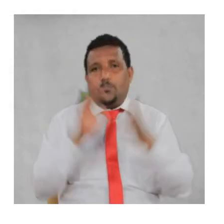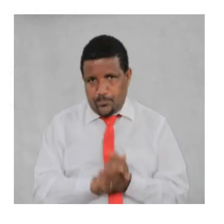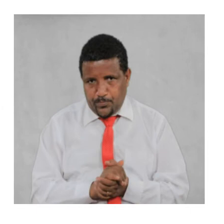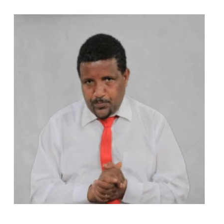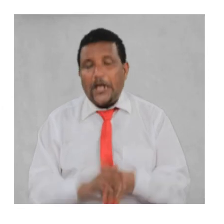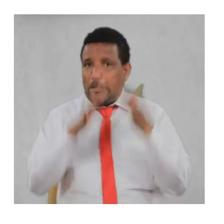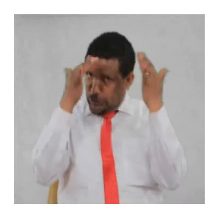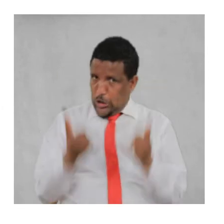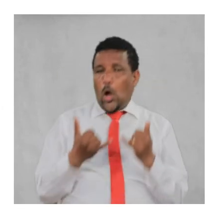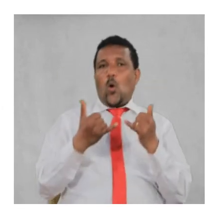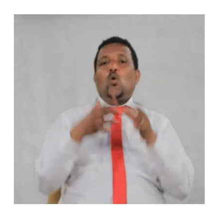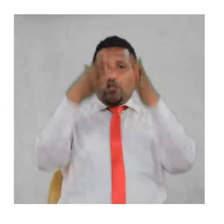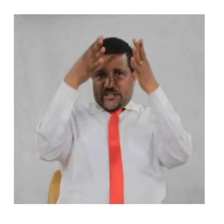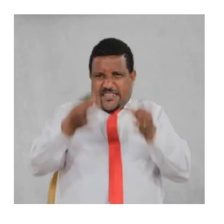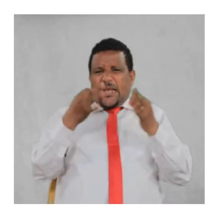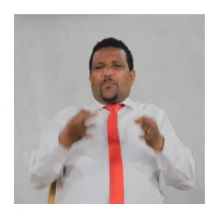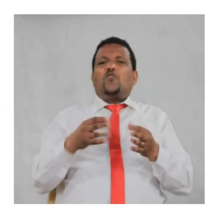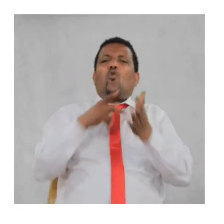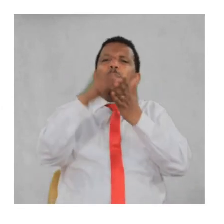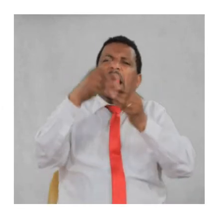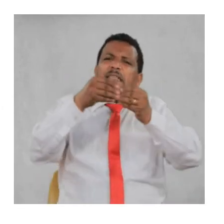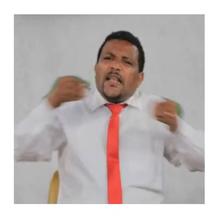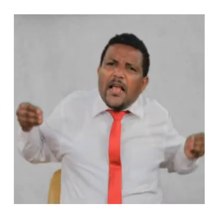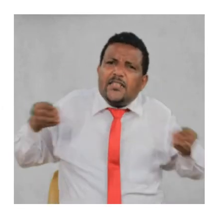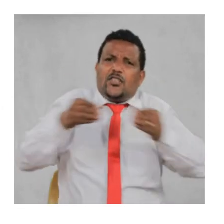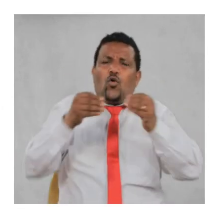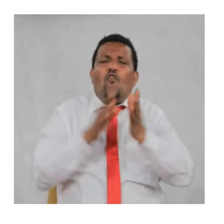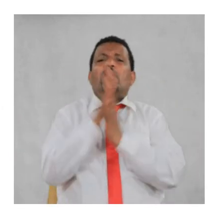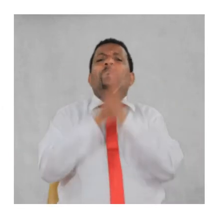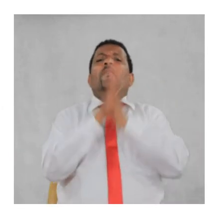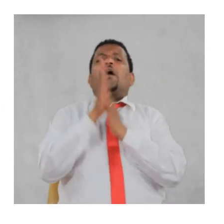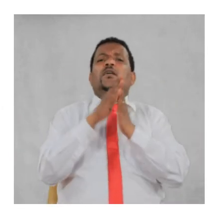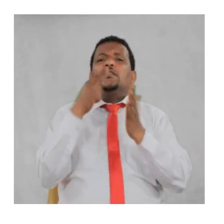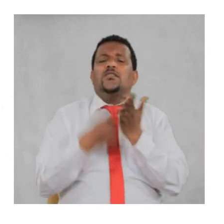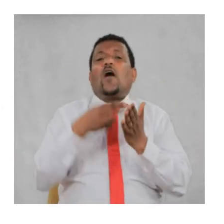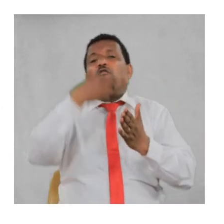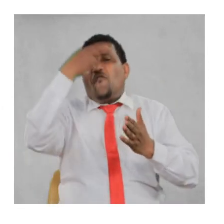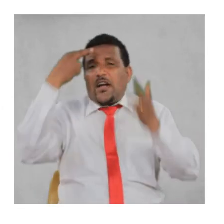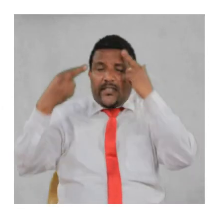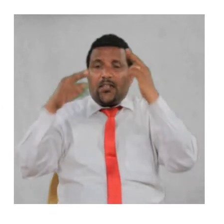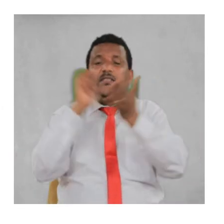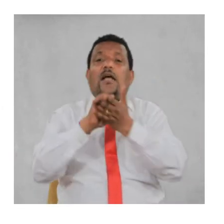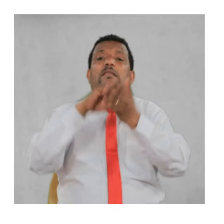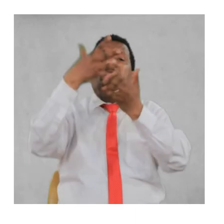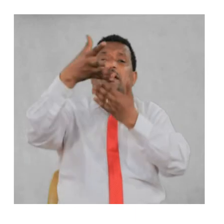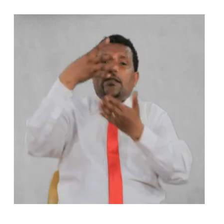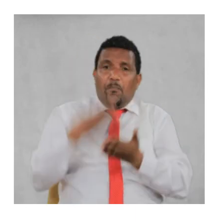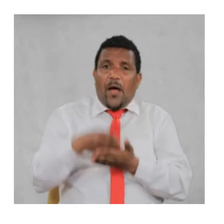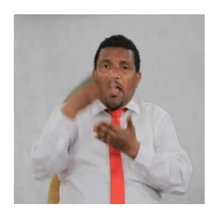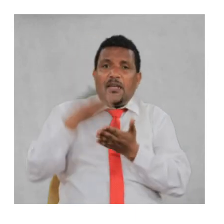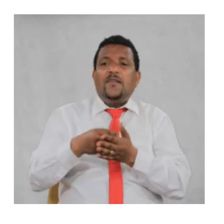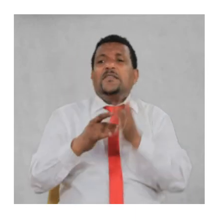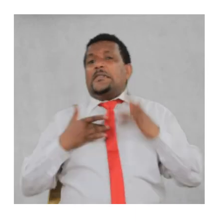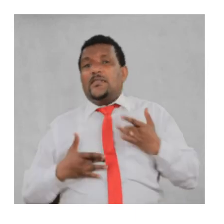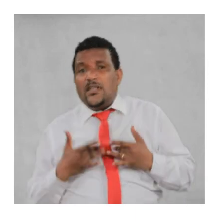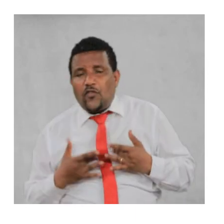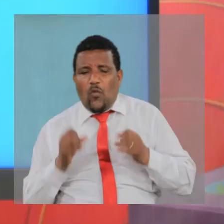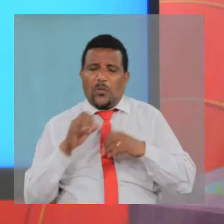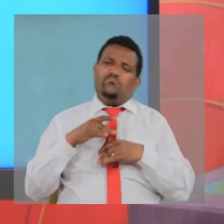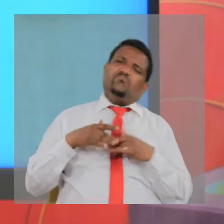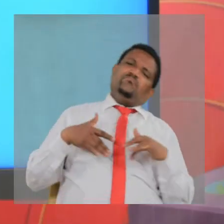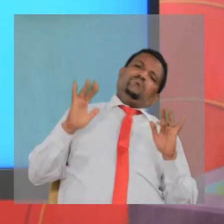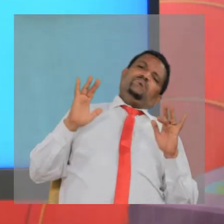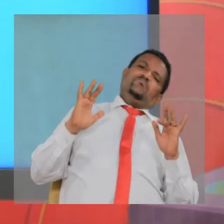Now let's see the determinants of price elasticity of demand. These are factors that makes the buyer either sensitive or less